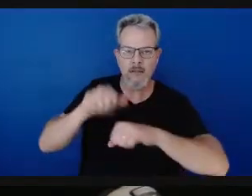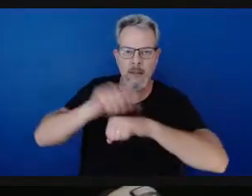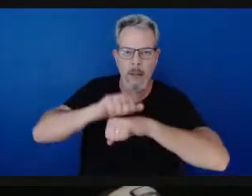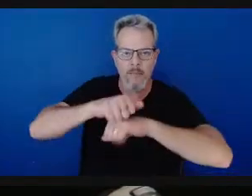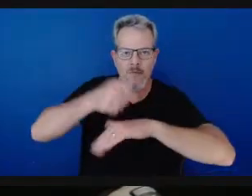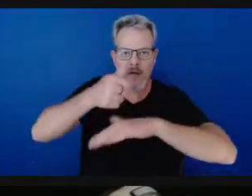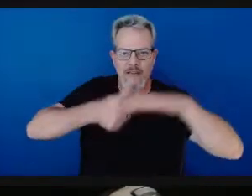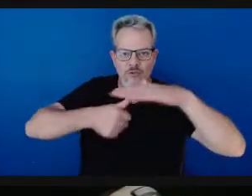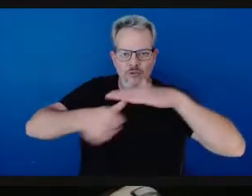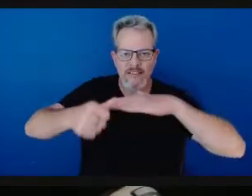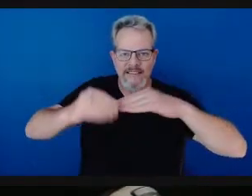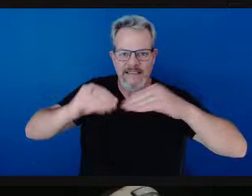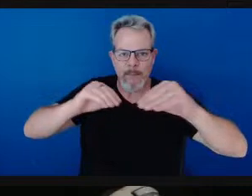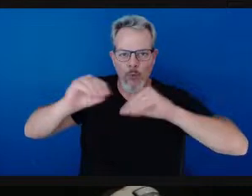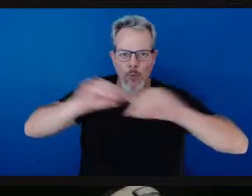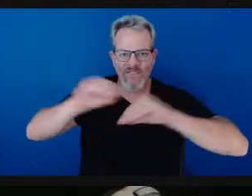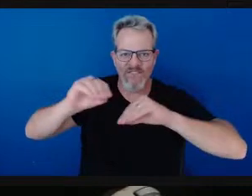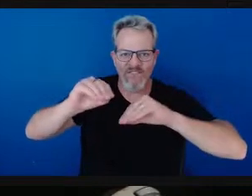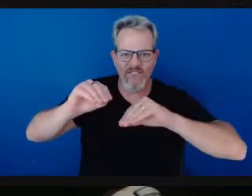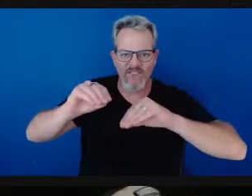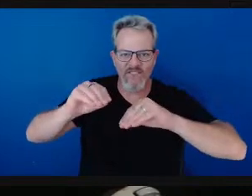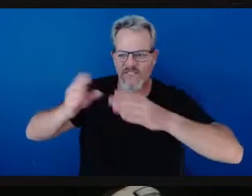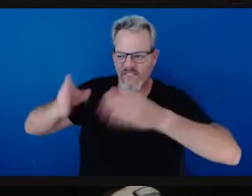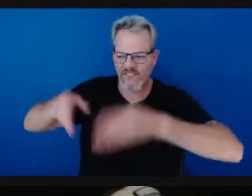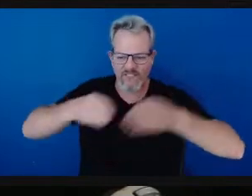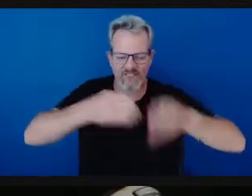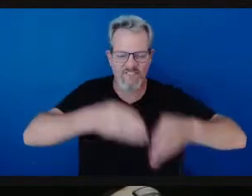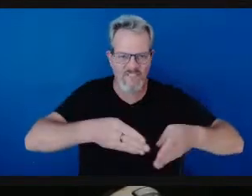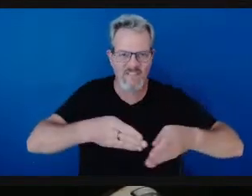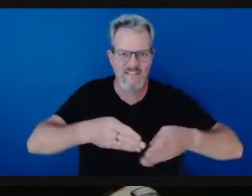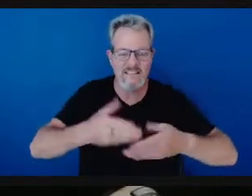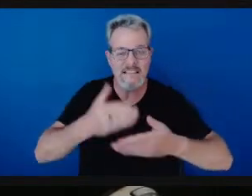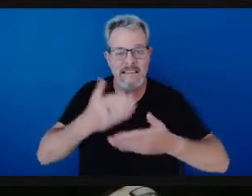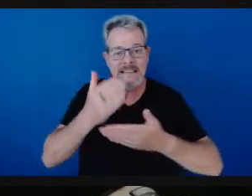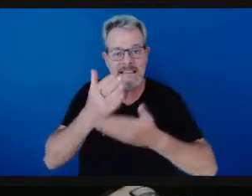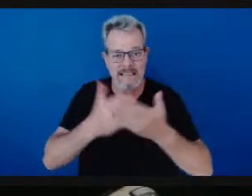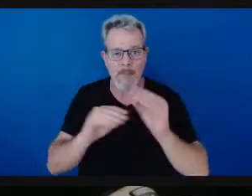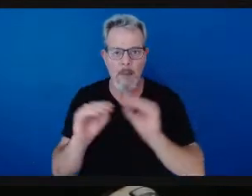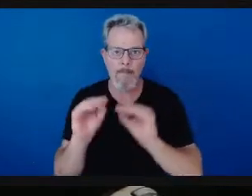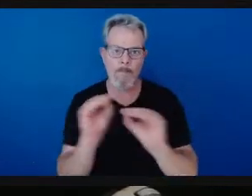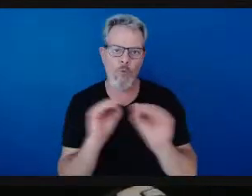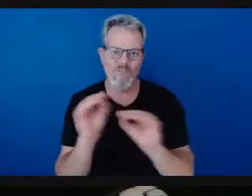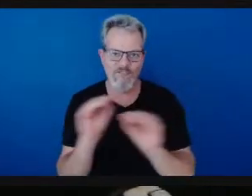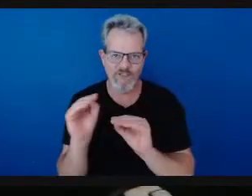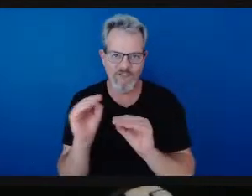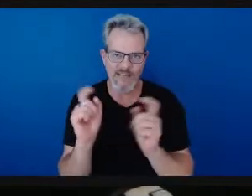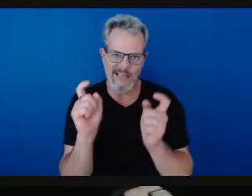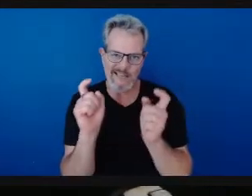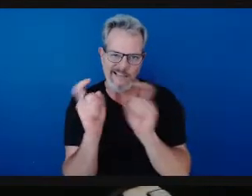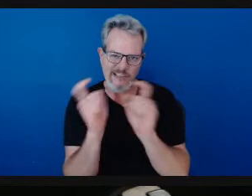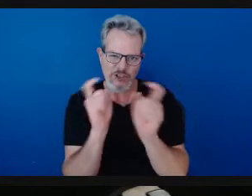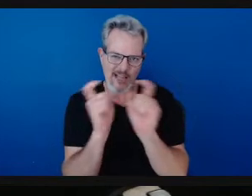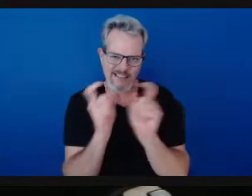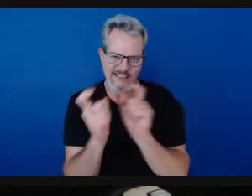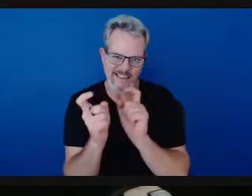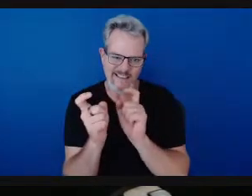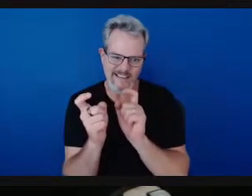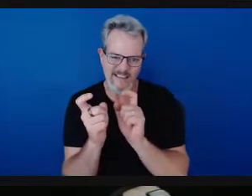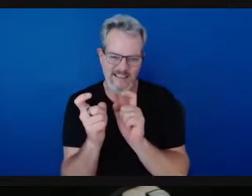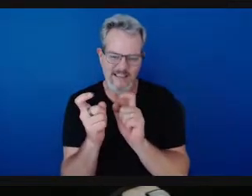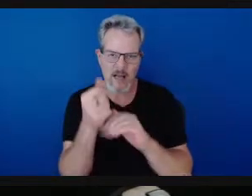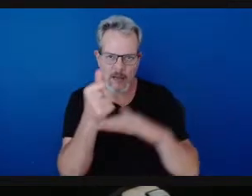wiggle independently, right? So there's like some amount that they actually can wiggle and adjust that bulge from